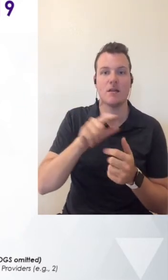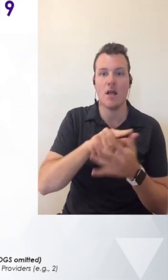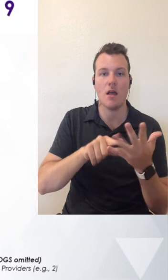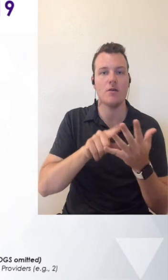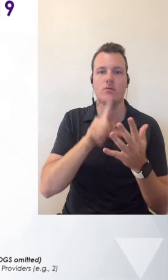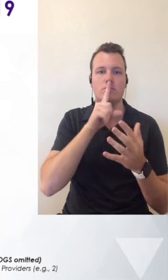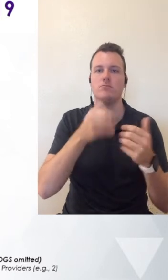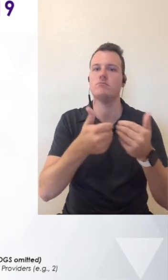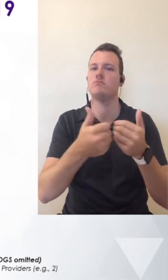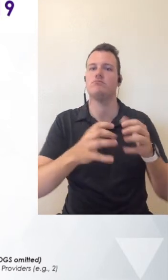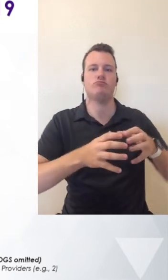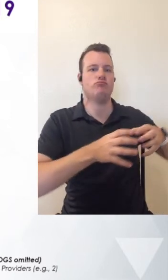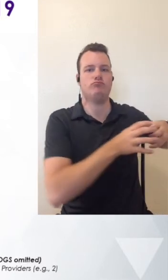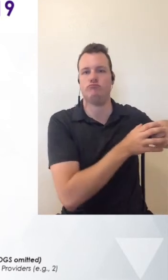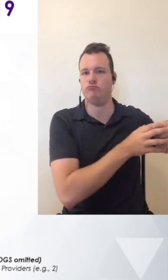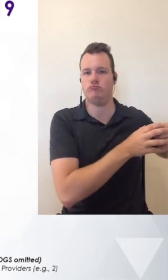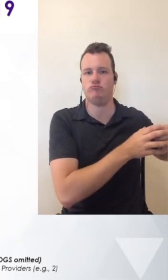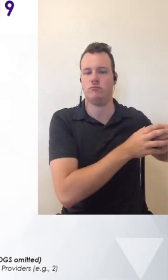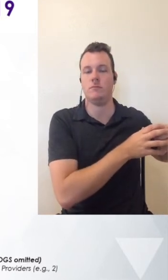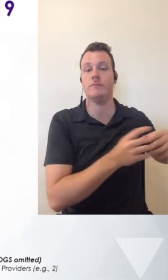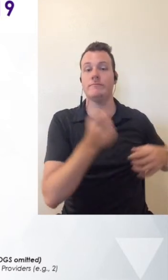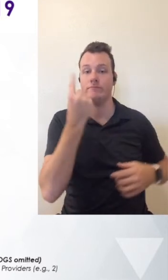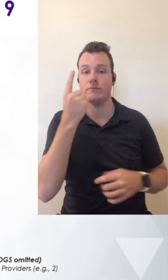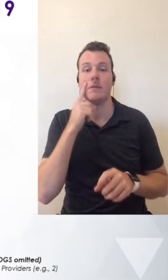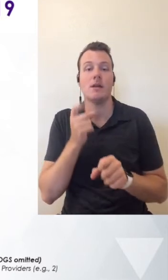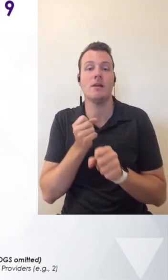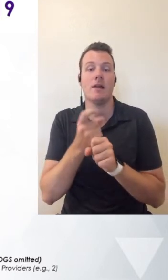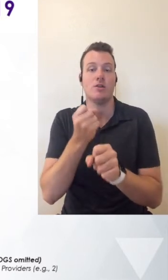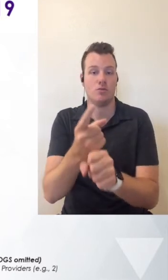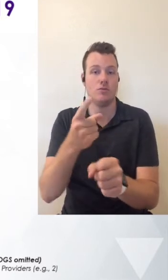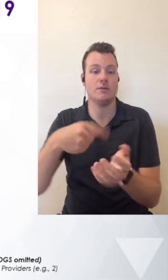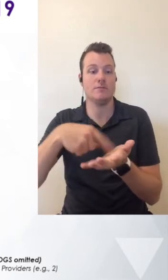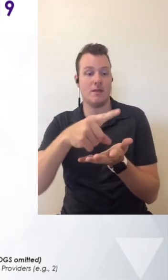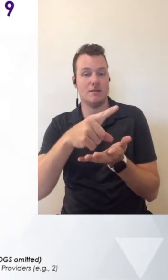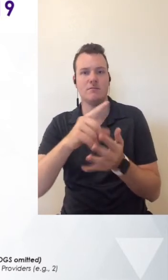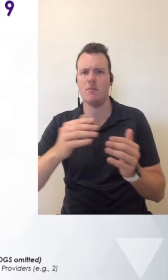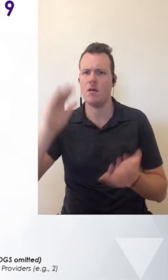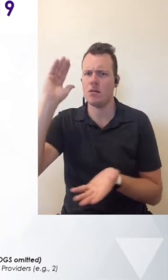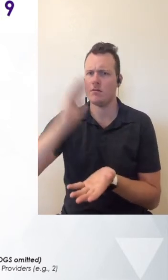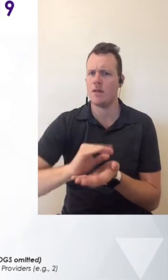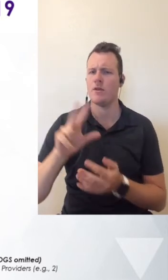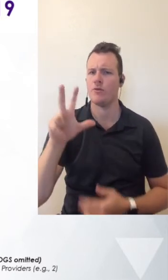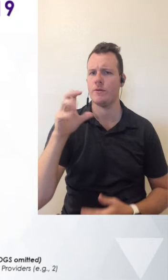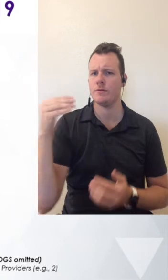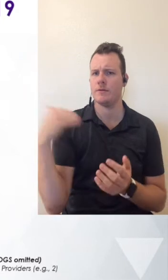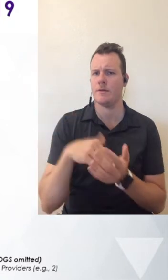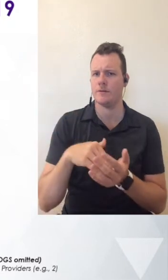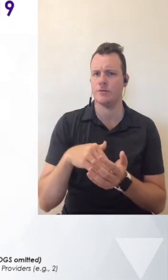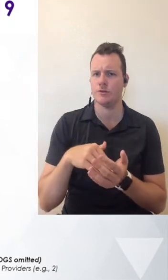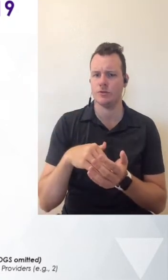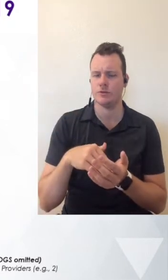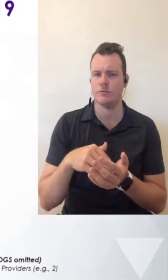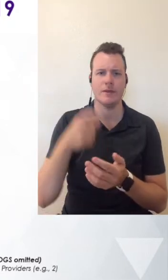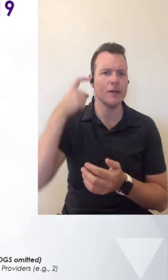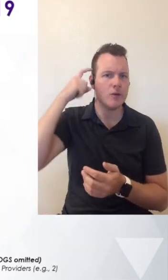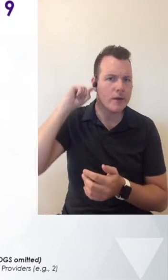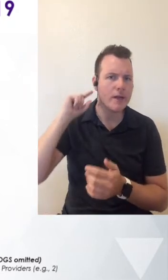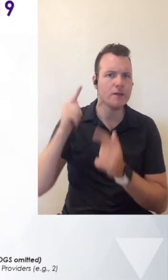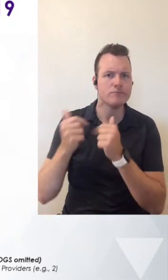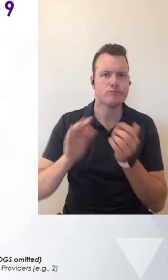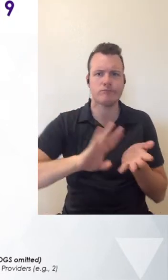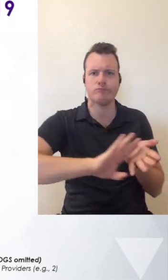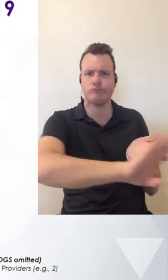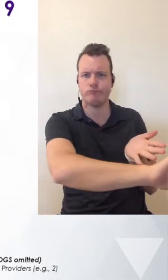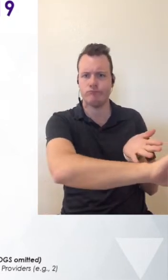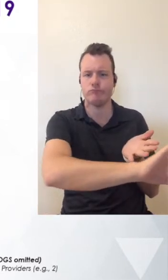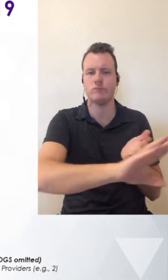calculation. So you'll notice here that my total annual expenses are less. They're $300,000. The hours that I worked